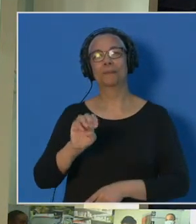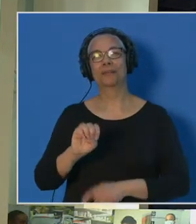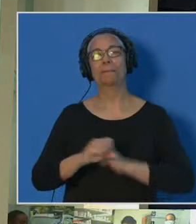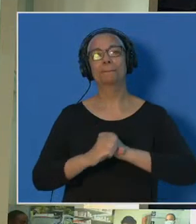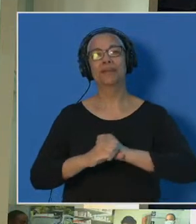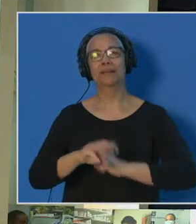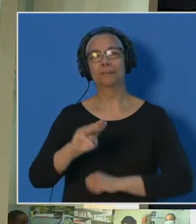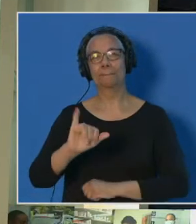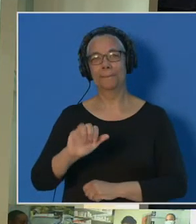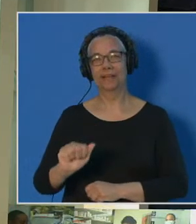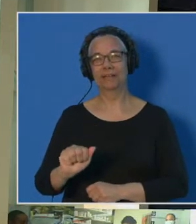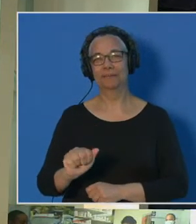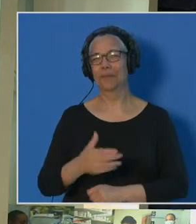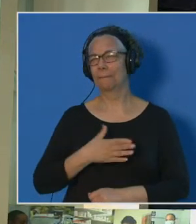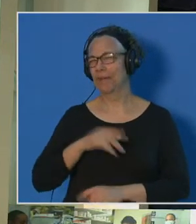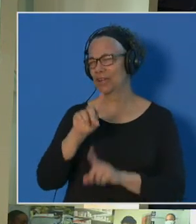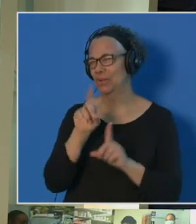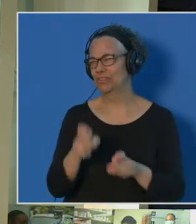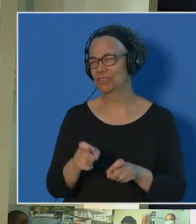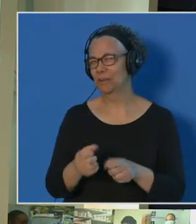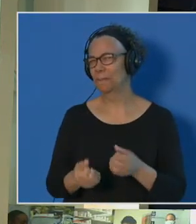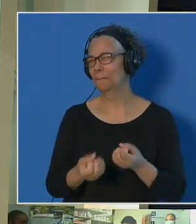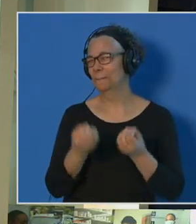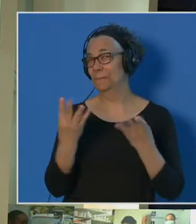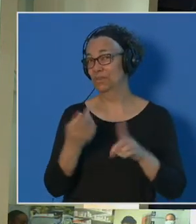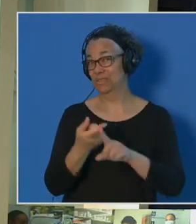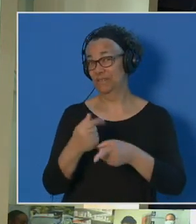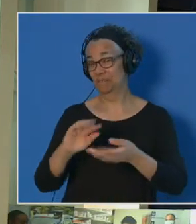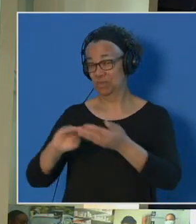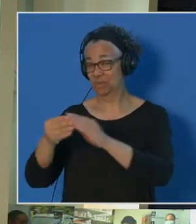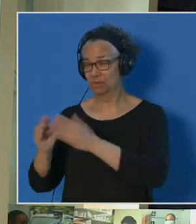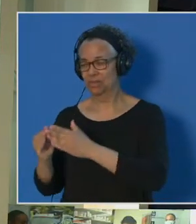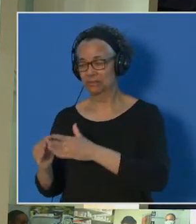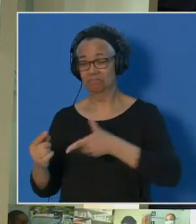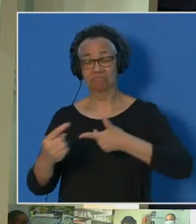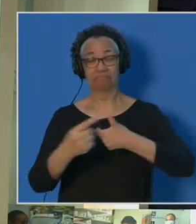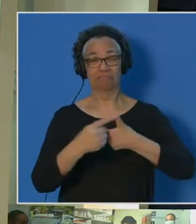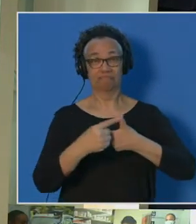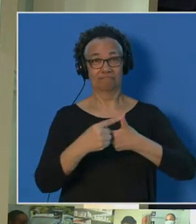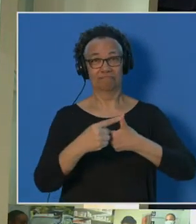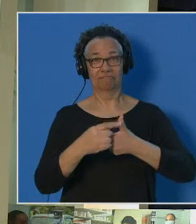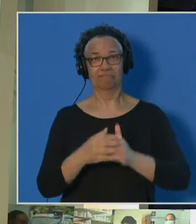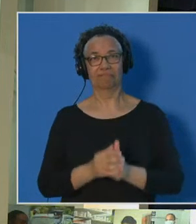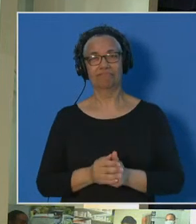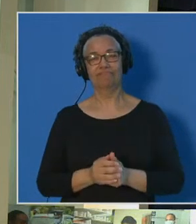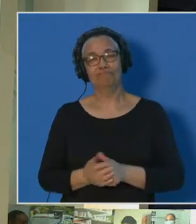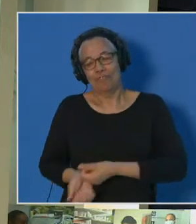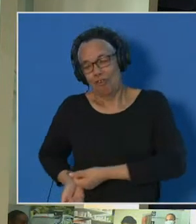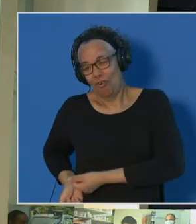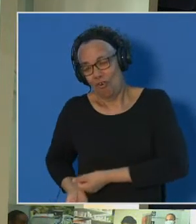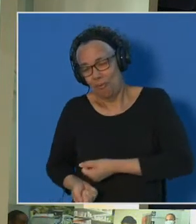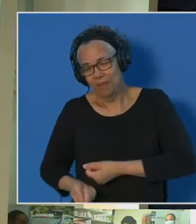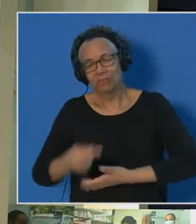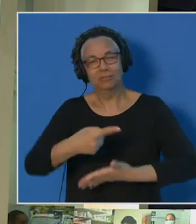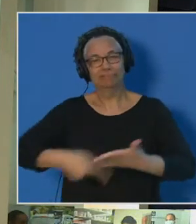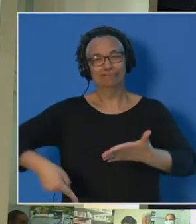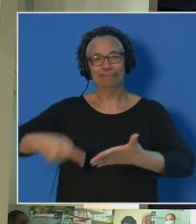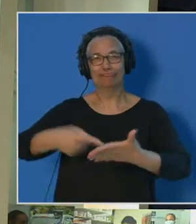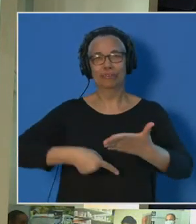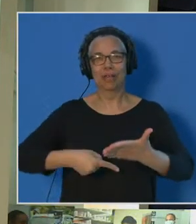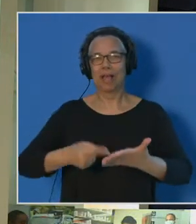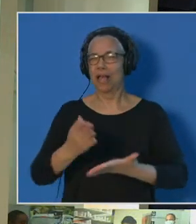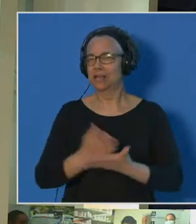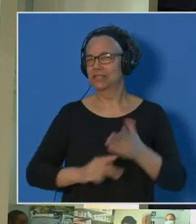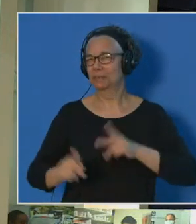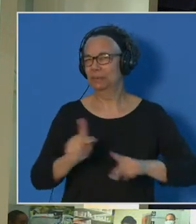My questions come mostly from the community tonight. So my first one is in regards to Cup Match being canceled. Some persons want to know if they're